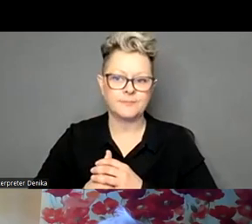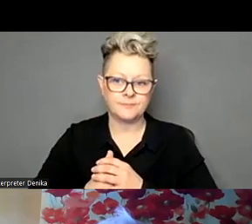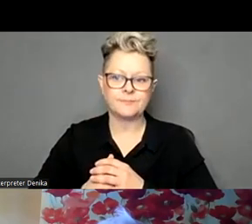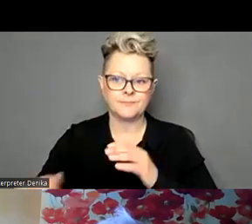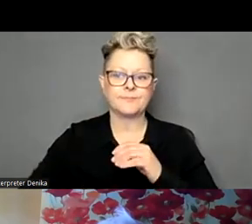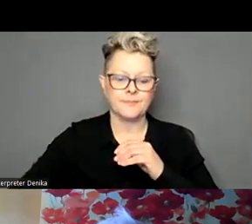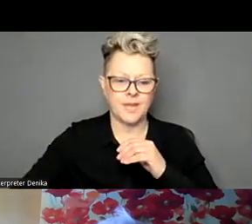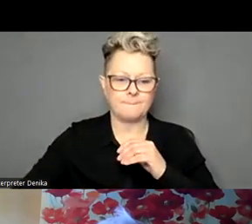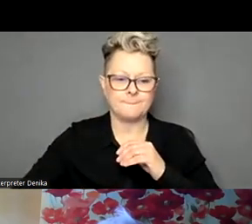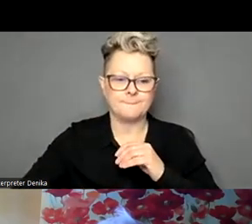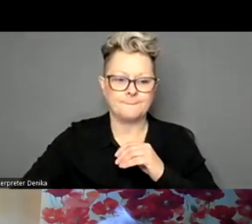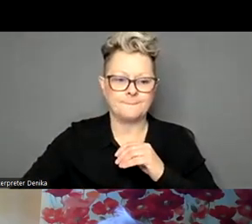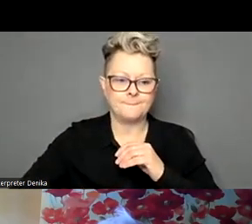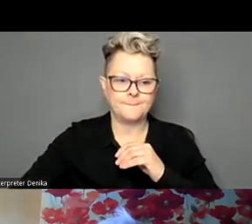lost.